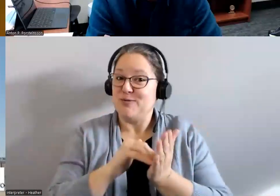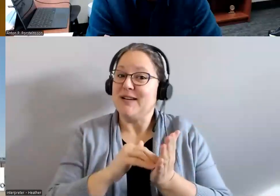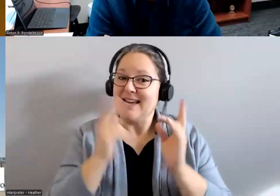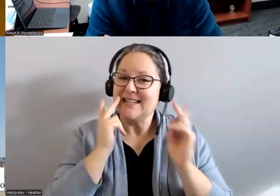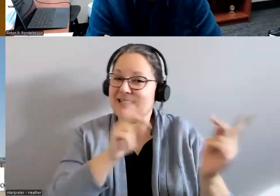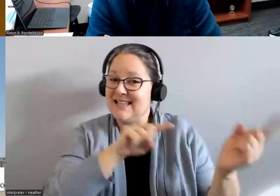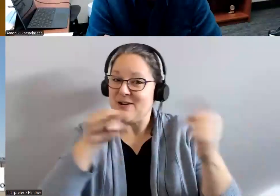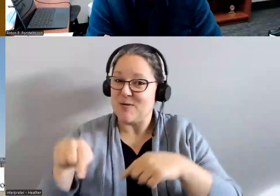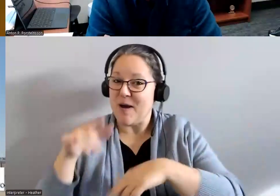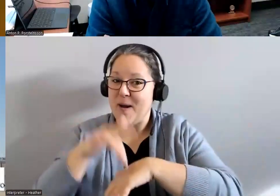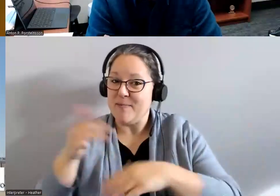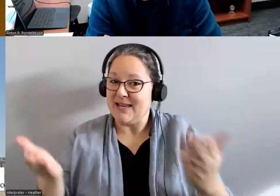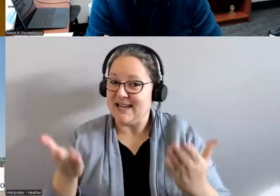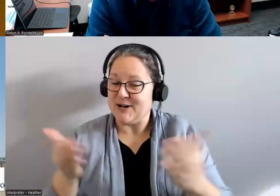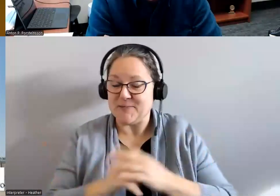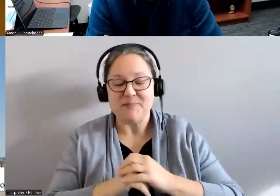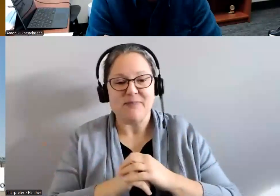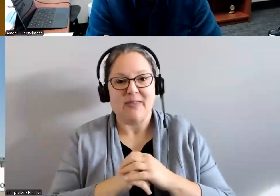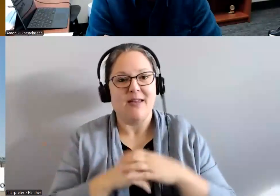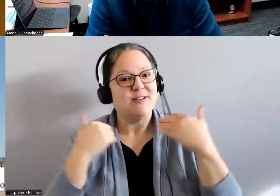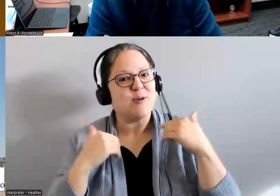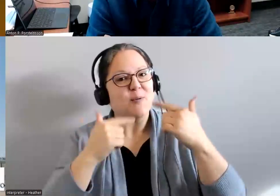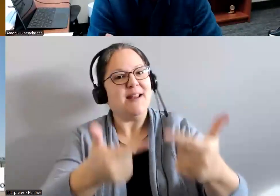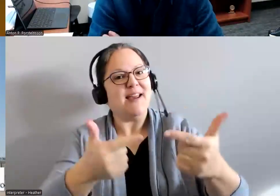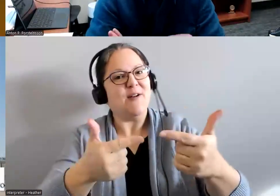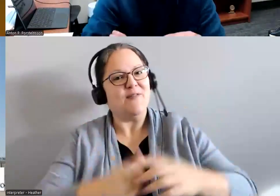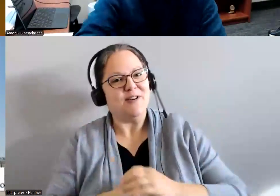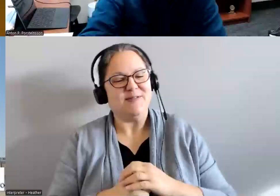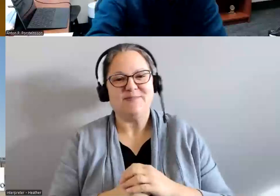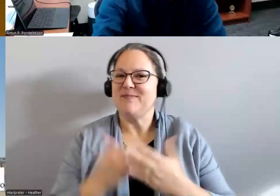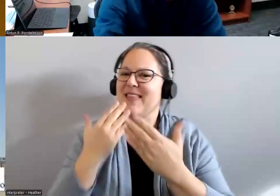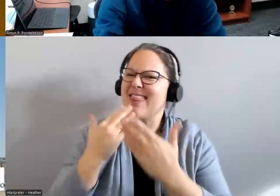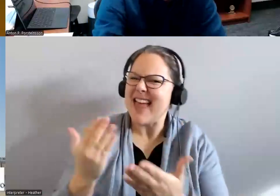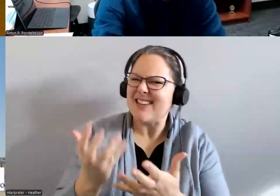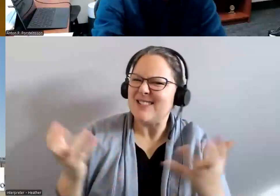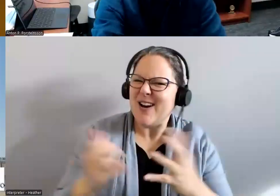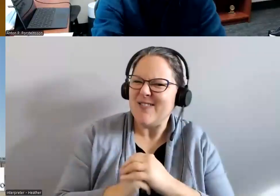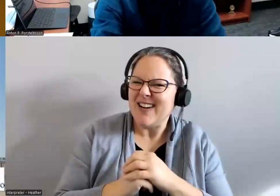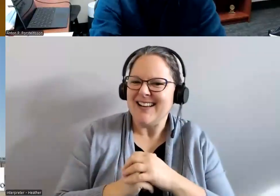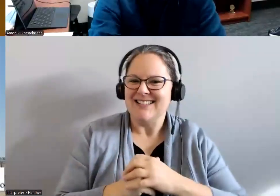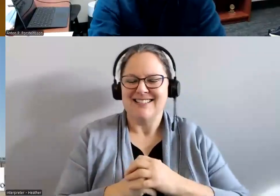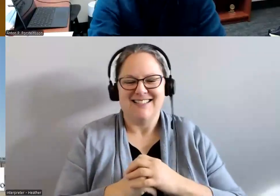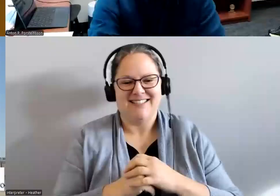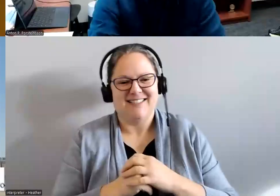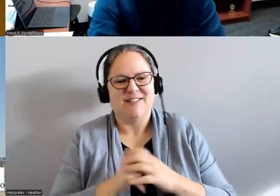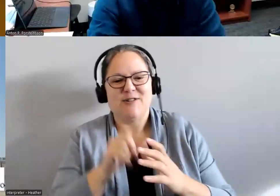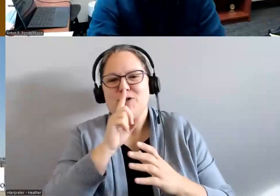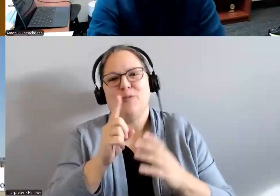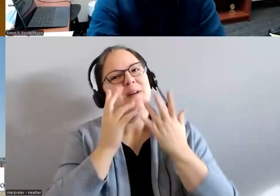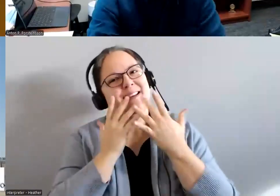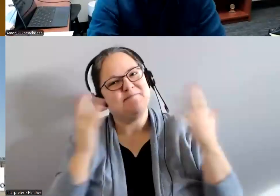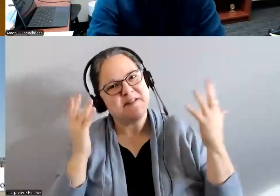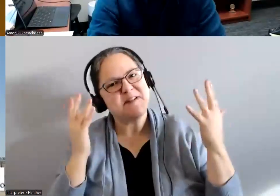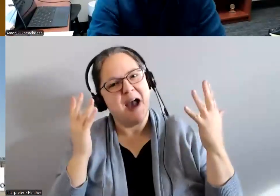can be here in person. So Amer, take it away. Thank you so much, Anton. This is a very kind introduction,